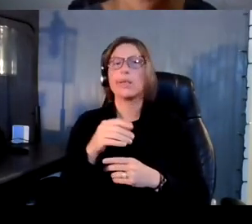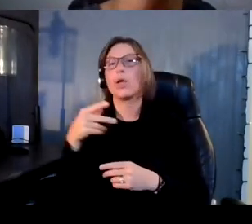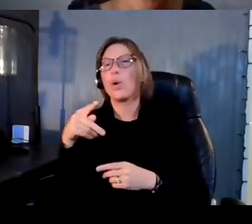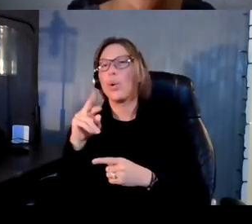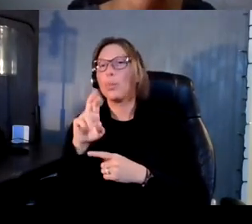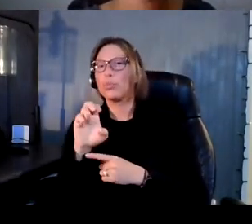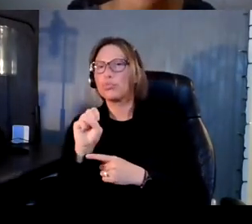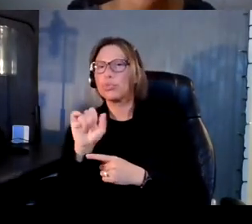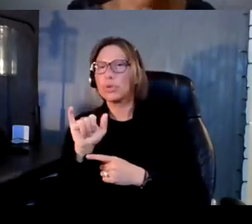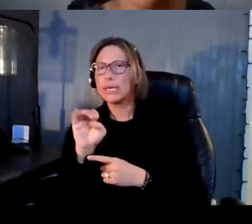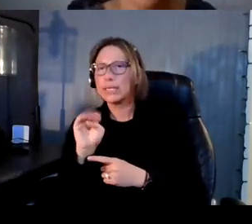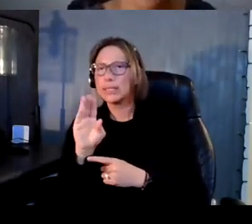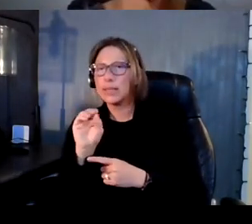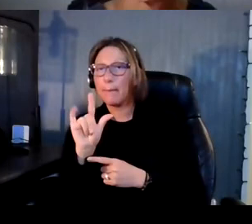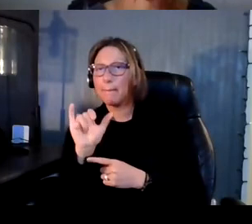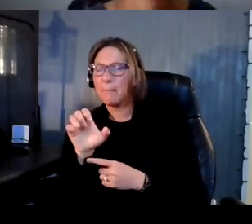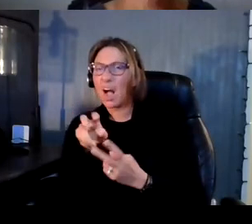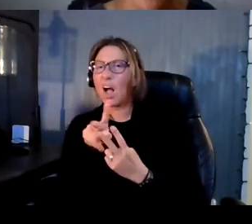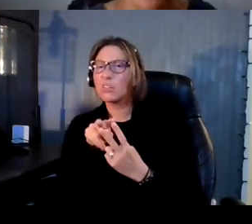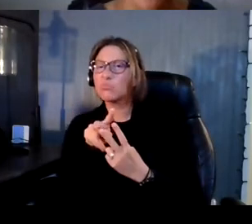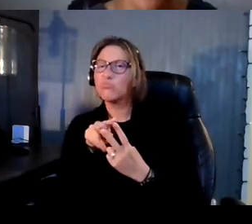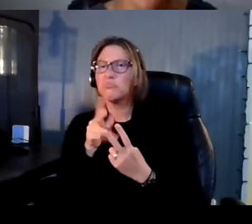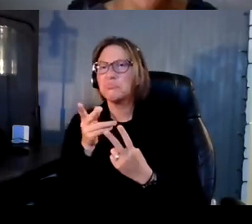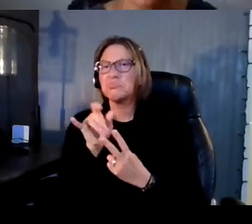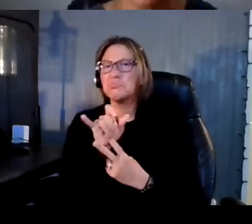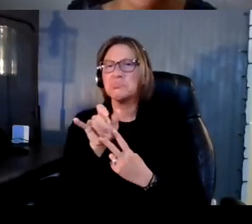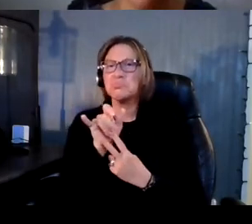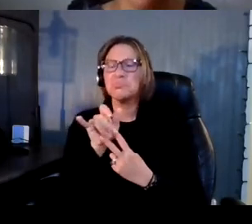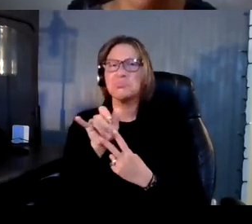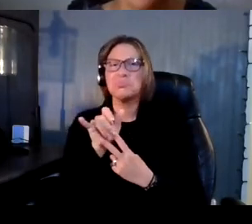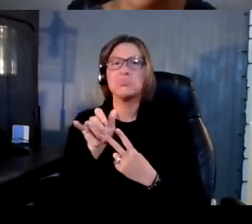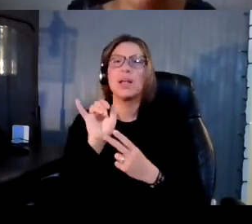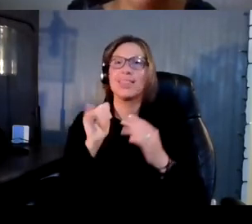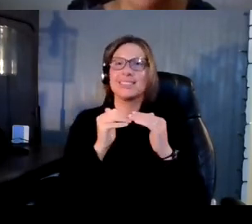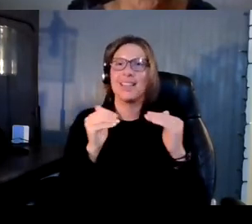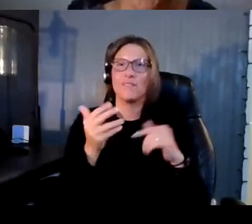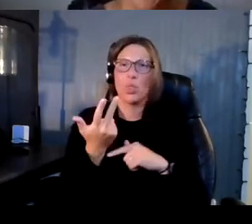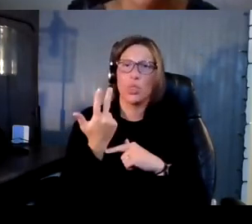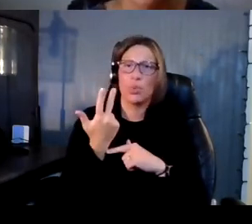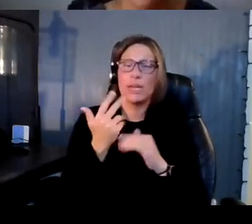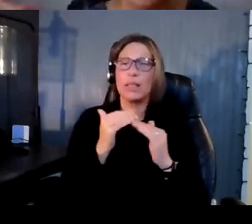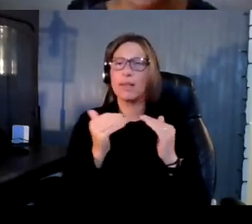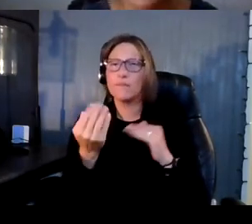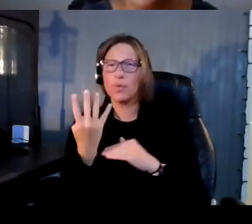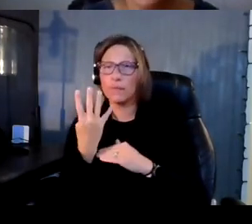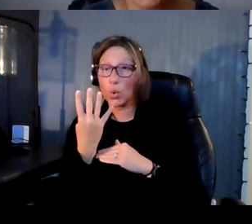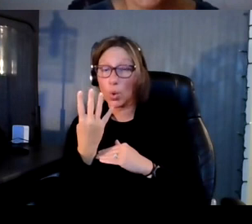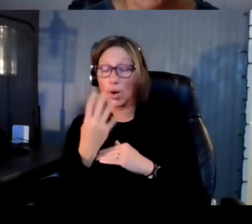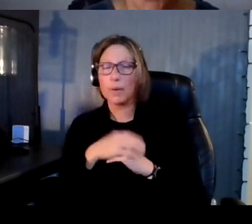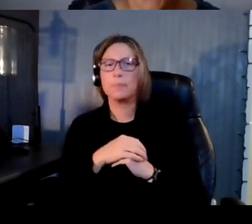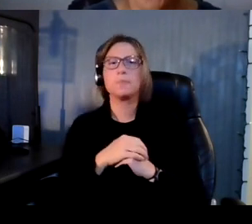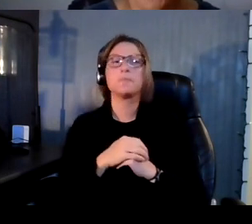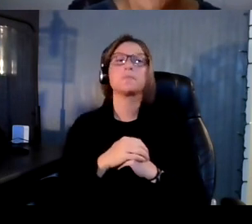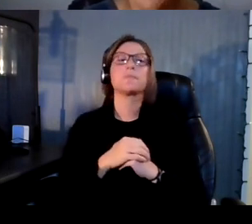that pre-symbolic or non-symbolic is the level 3, level 4. Then we get